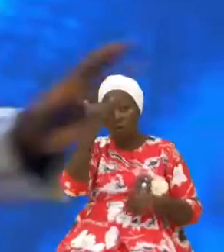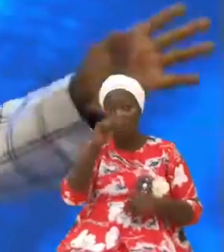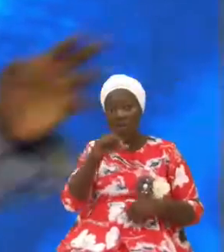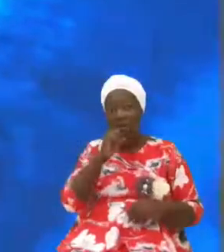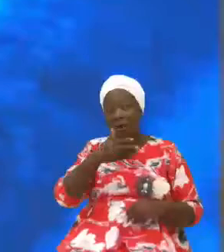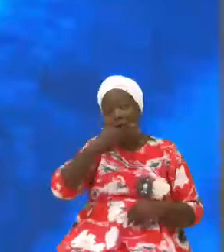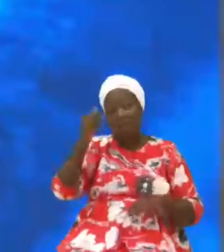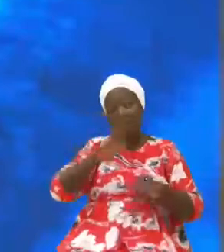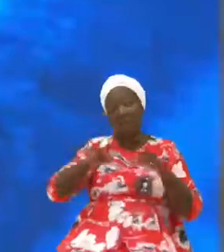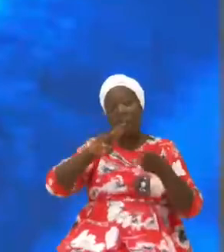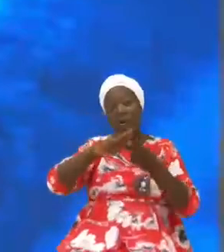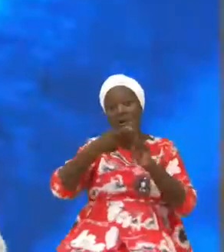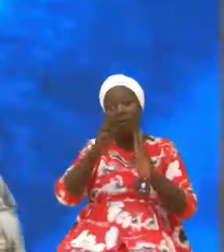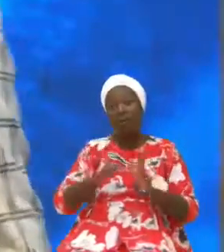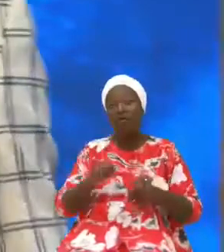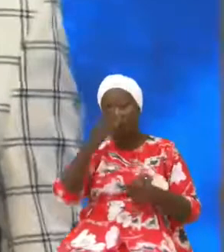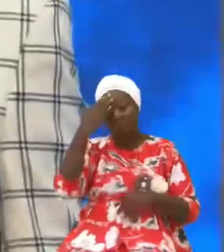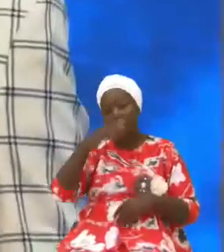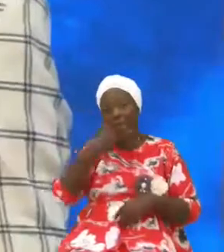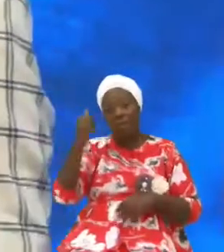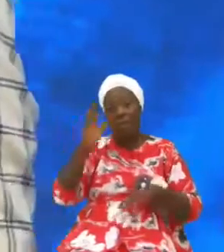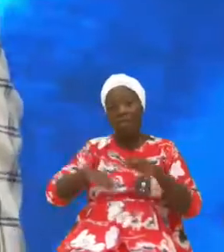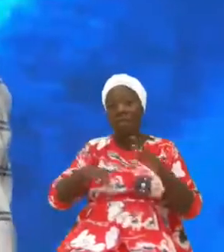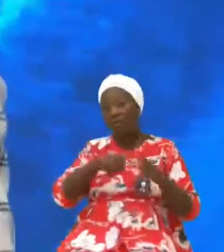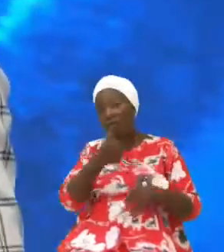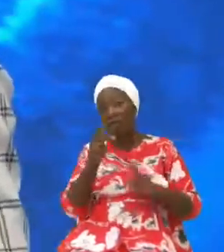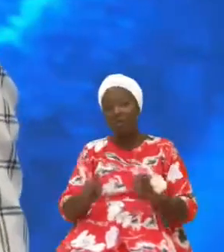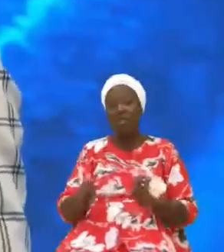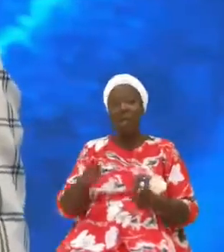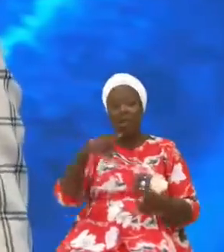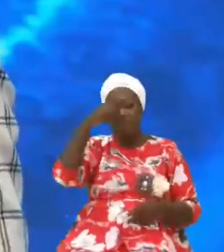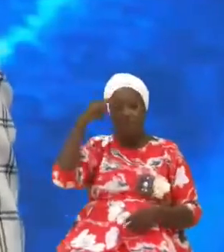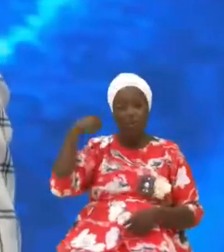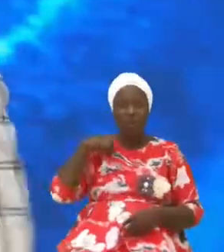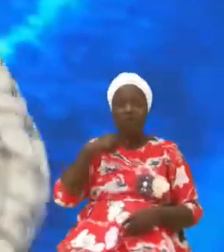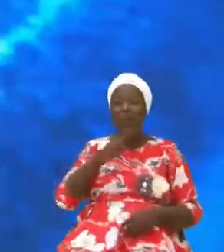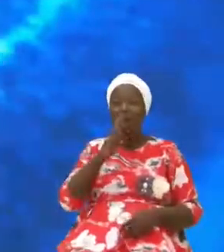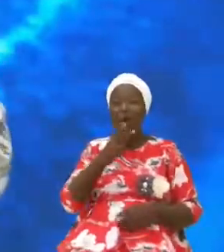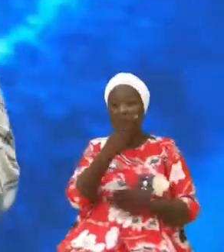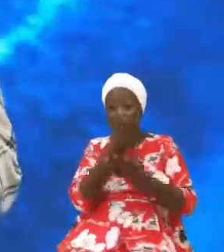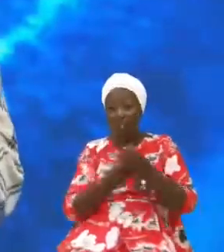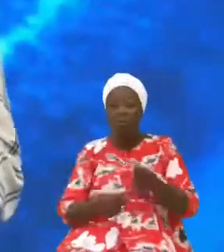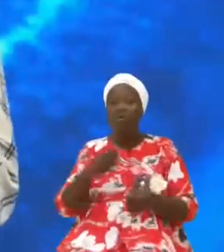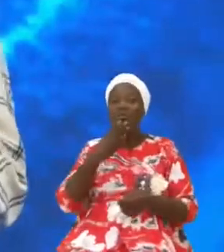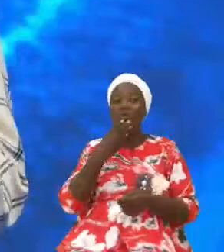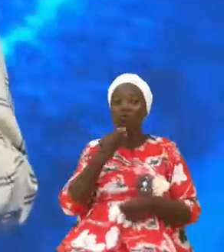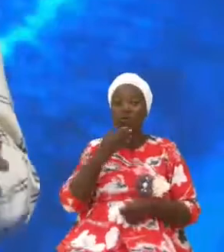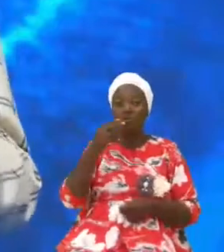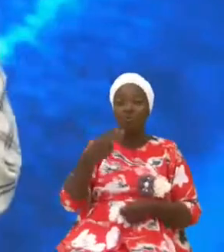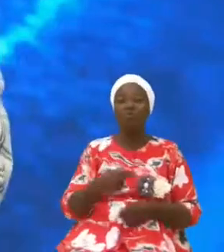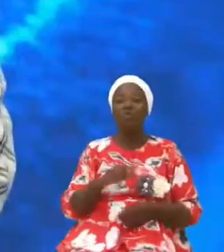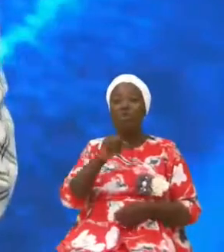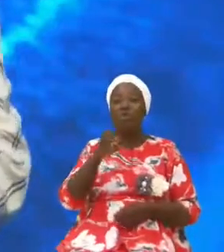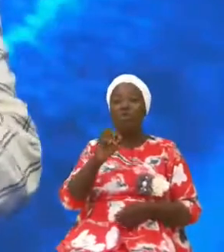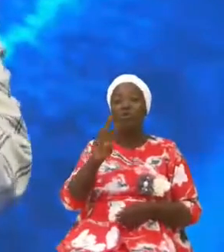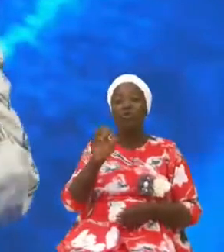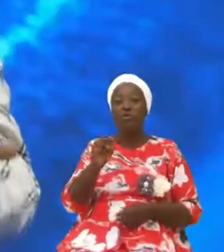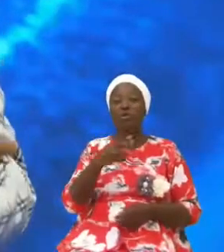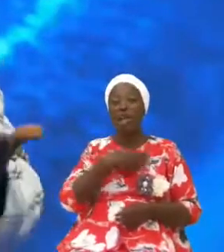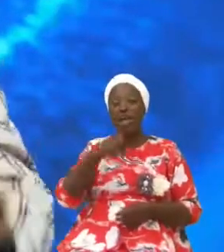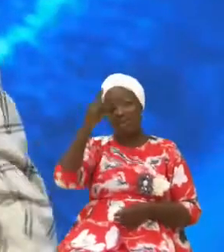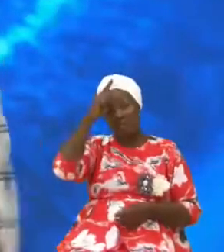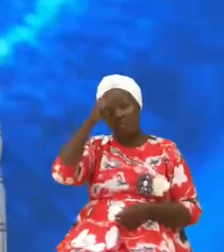no wise. You are not better than your neighbor. You are not better than the other one. For we have before proved,